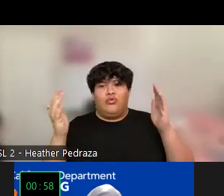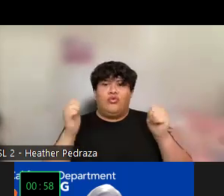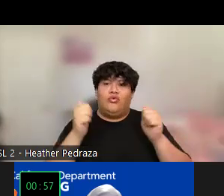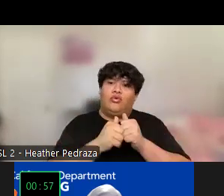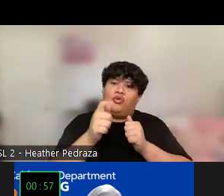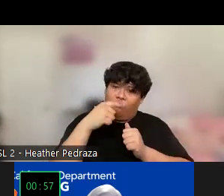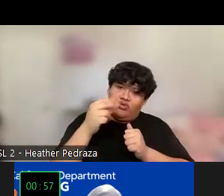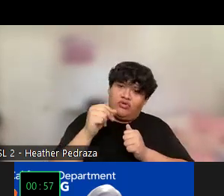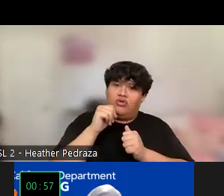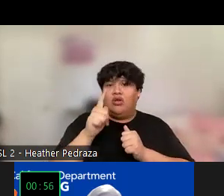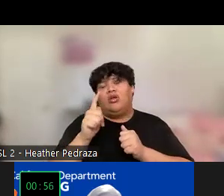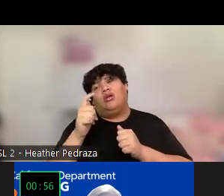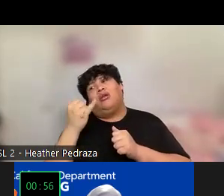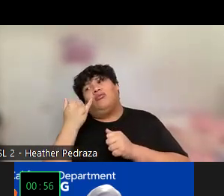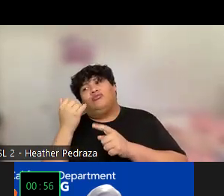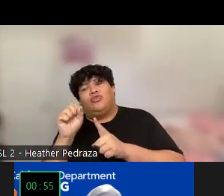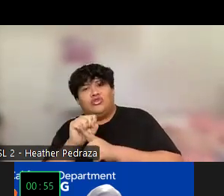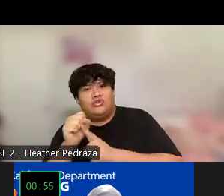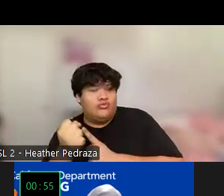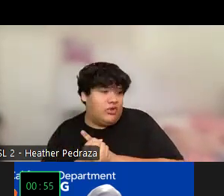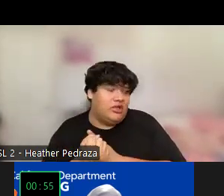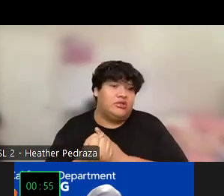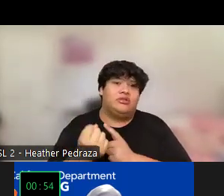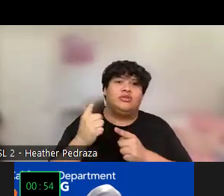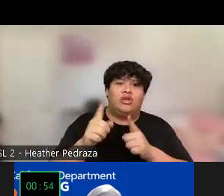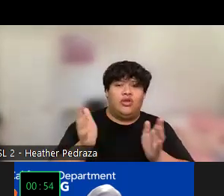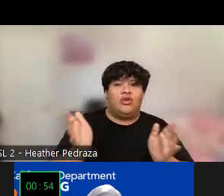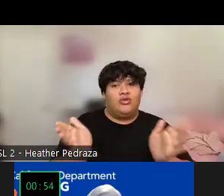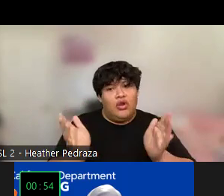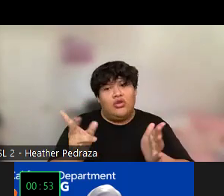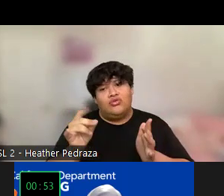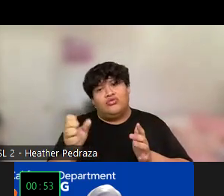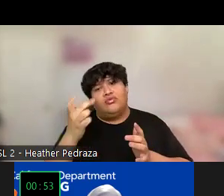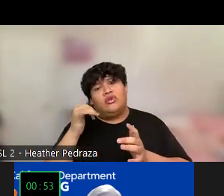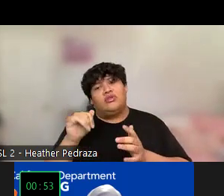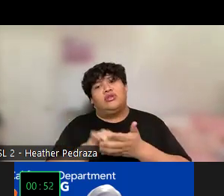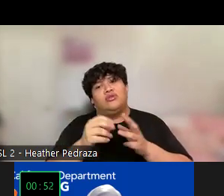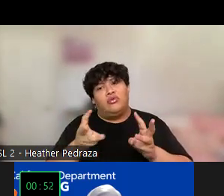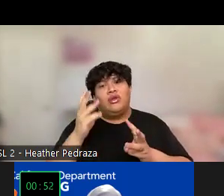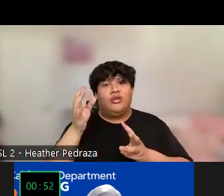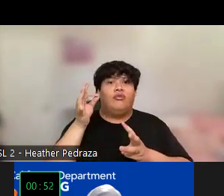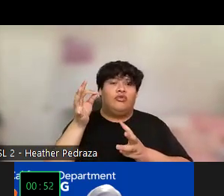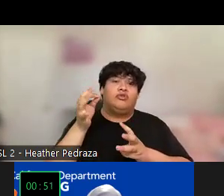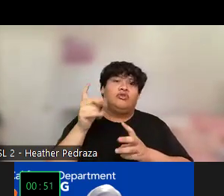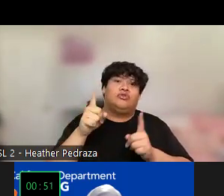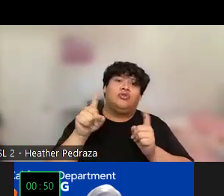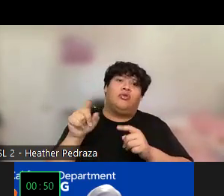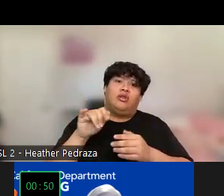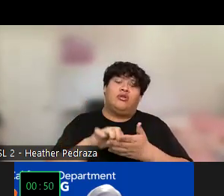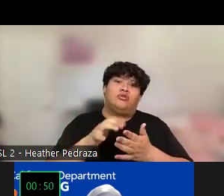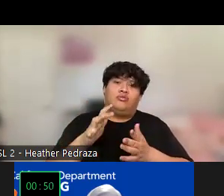faces, depending on the situation. They're encouraged to do so because that's the way the future is going, and we should just deal